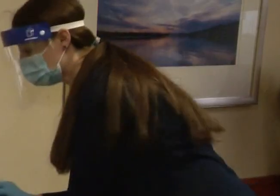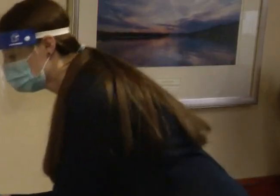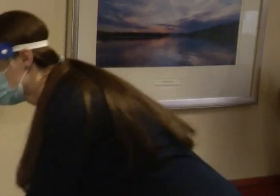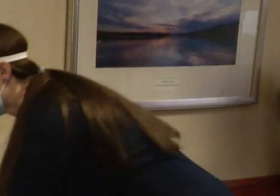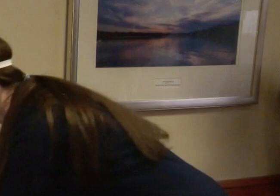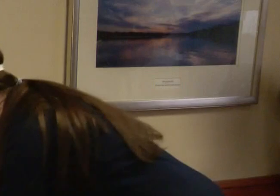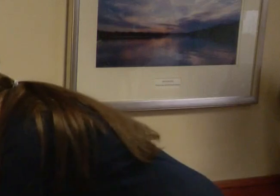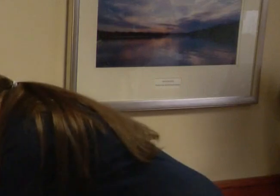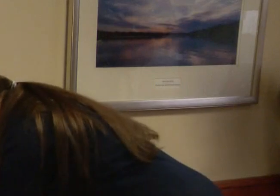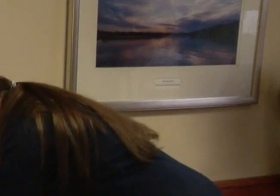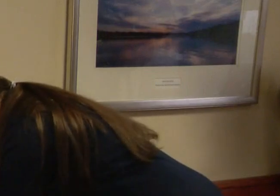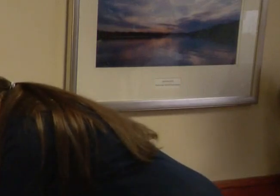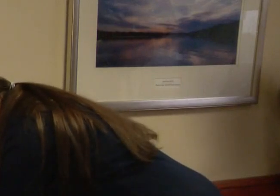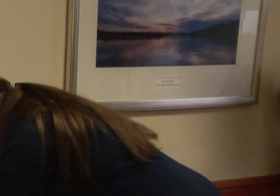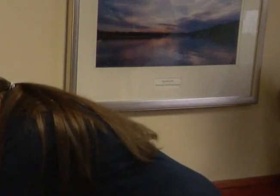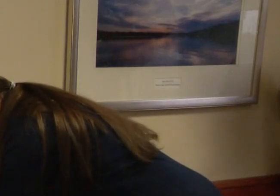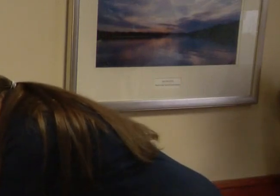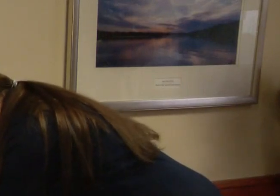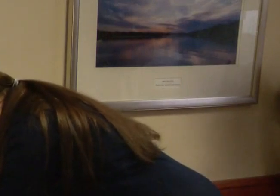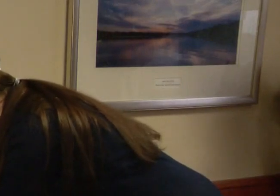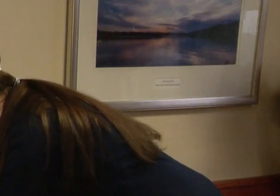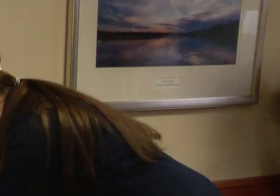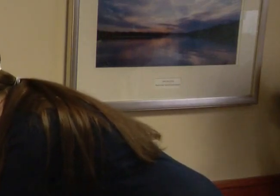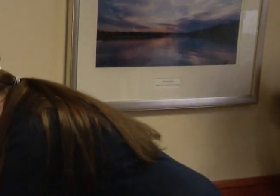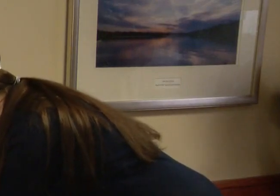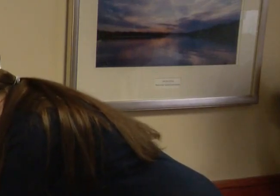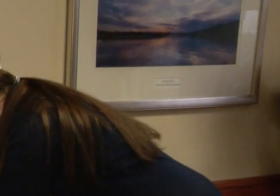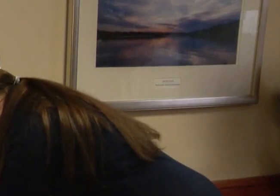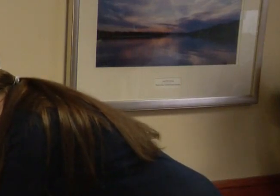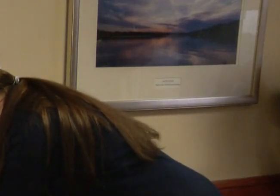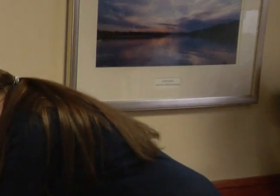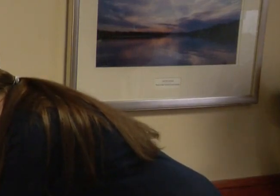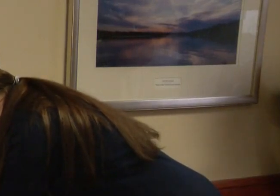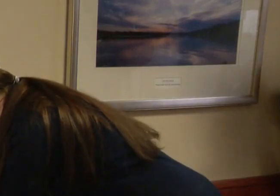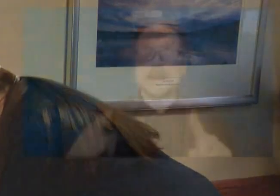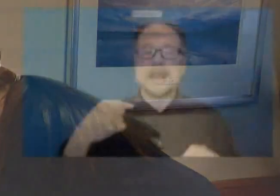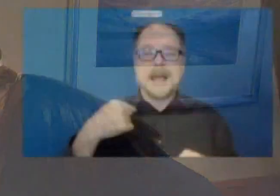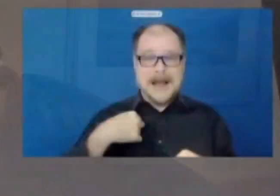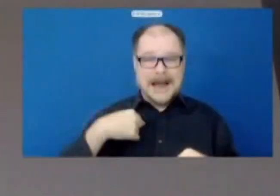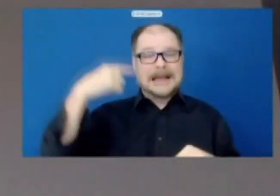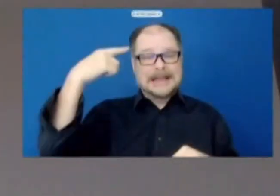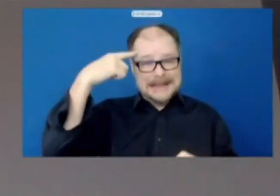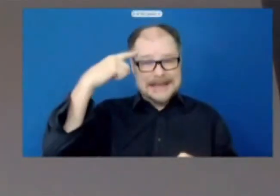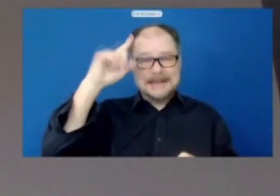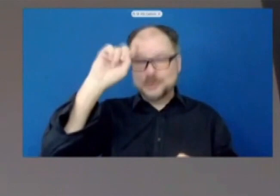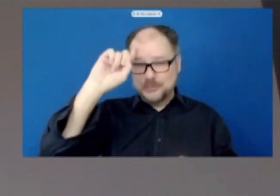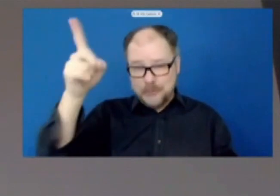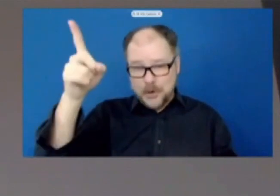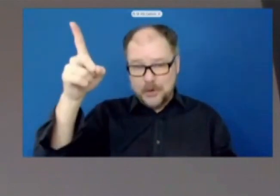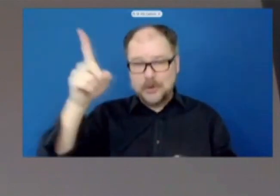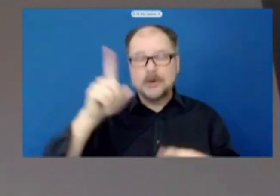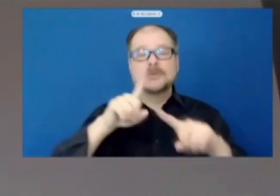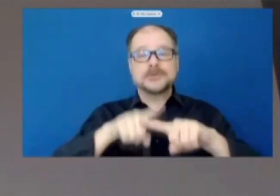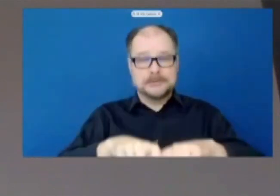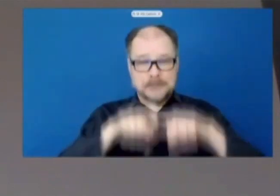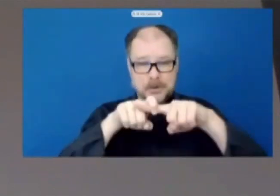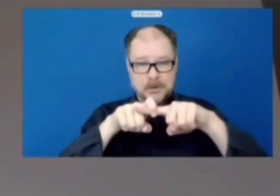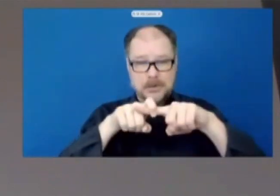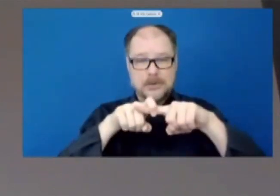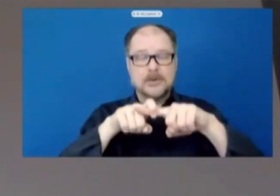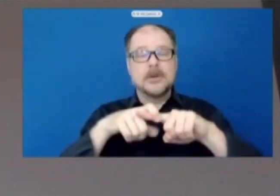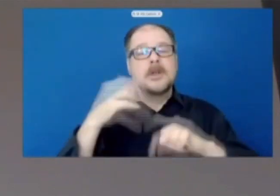that safety is the top priority. Is smart, I believe, to pause and take a few days to